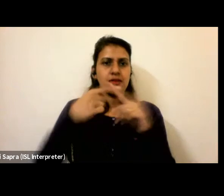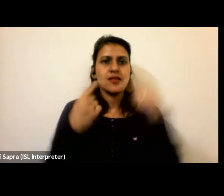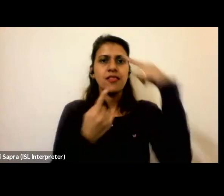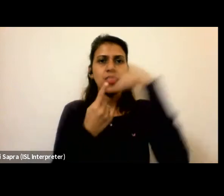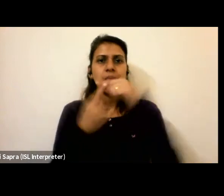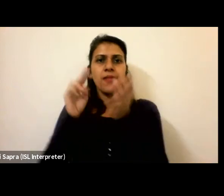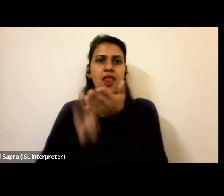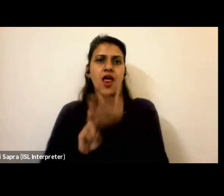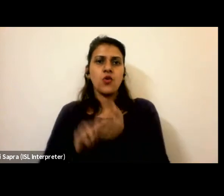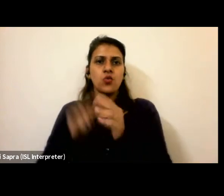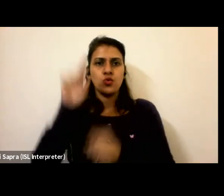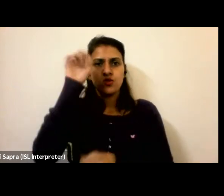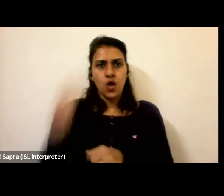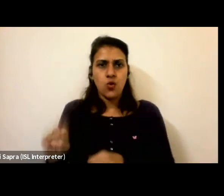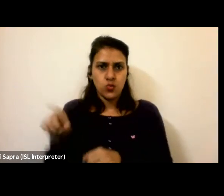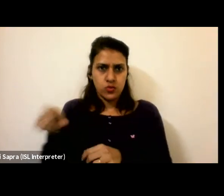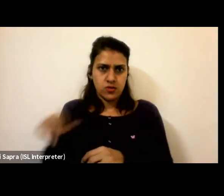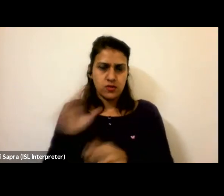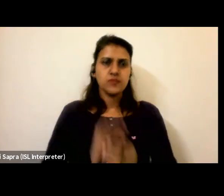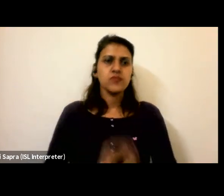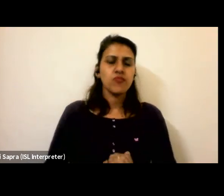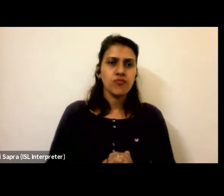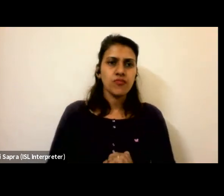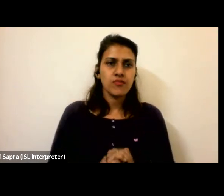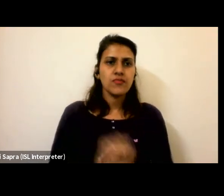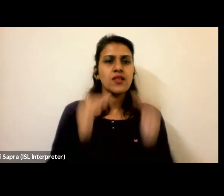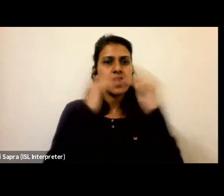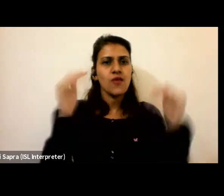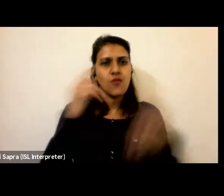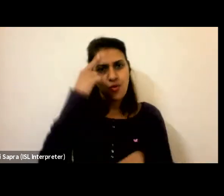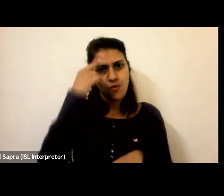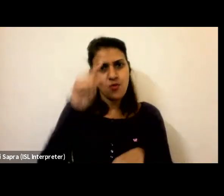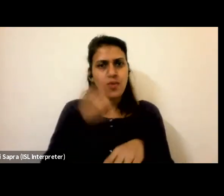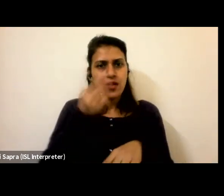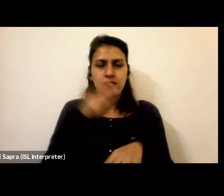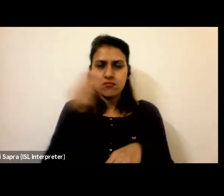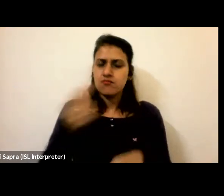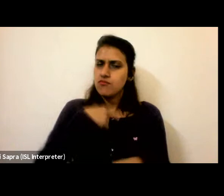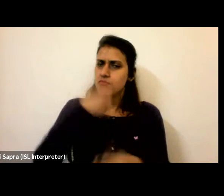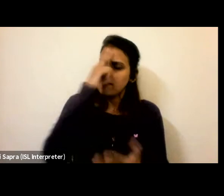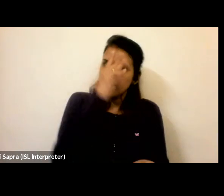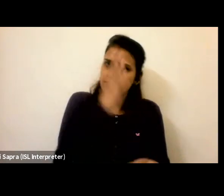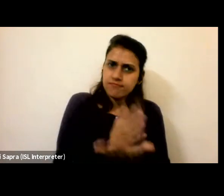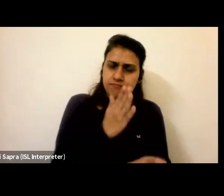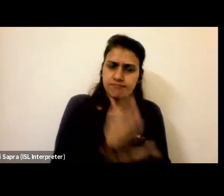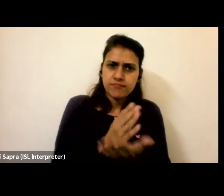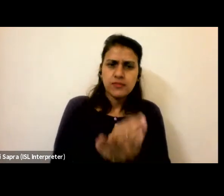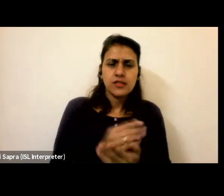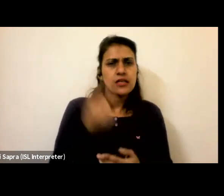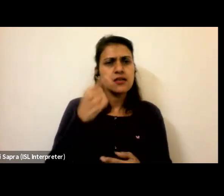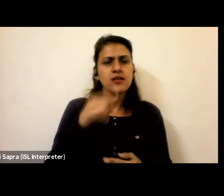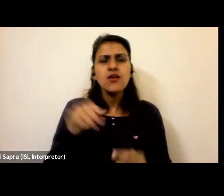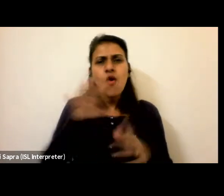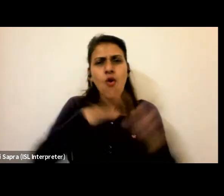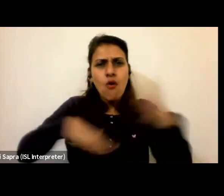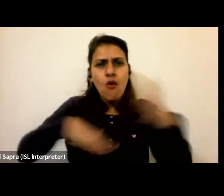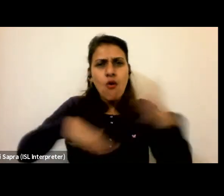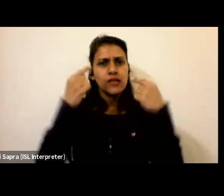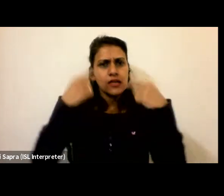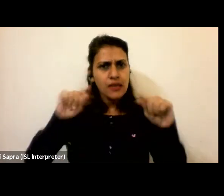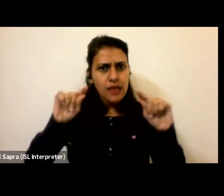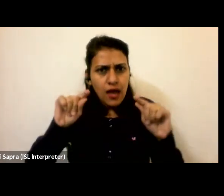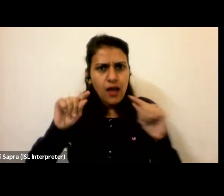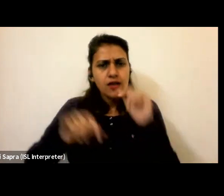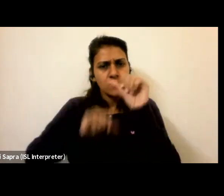As a non-discriminatory equal opportunity employer, we believe in creating the right organizational environment,